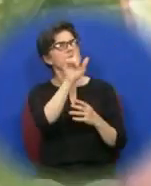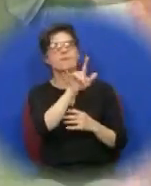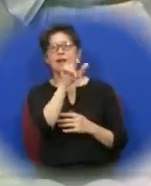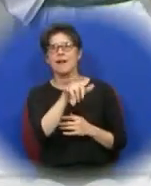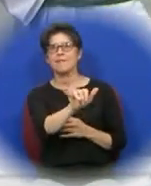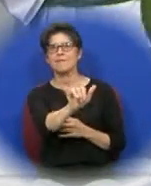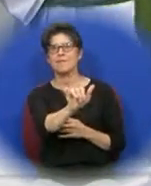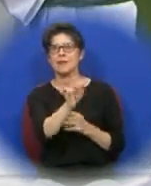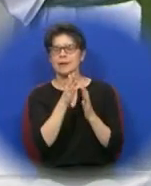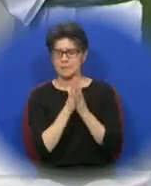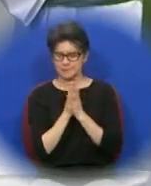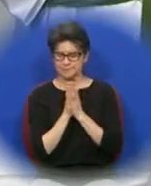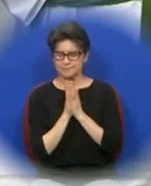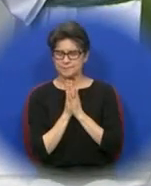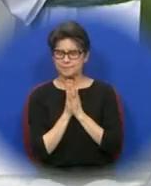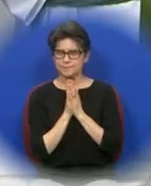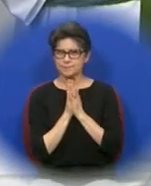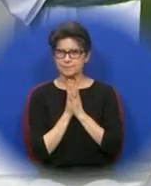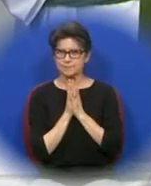ever. Amen.